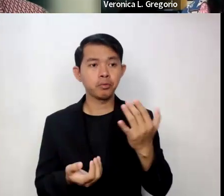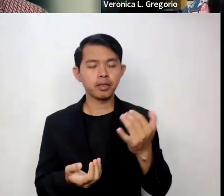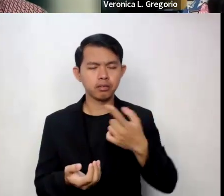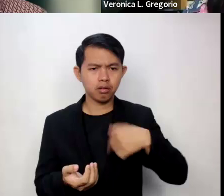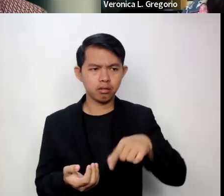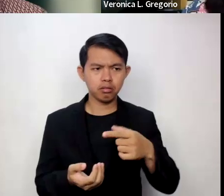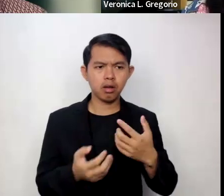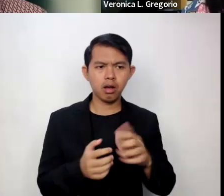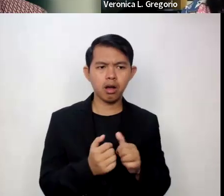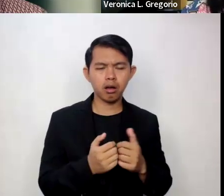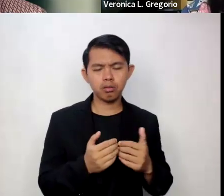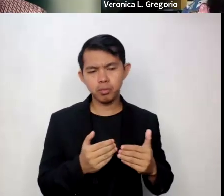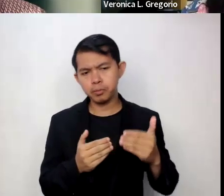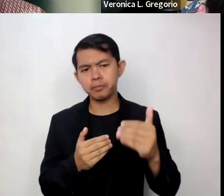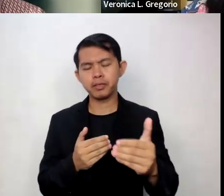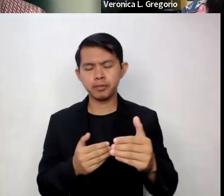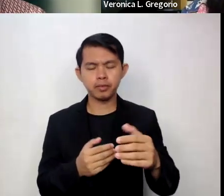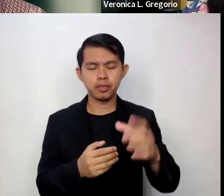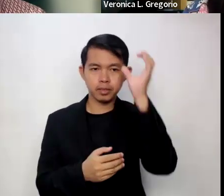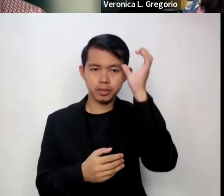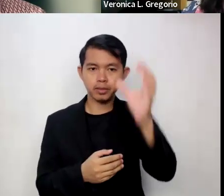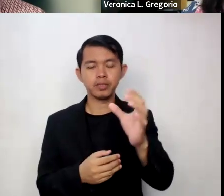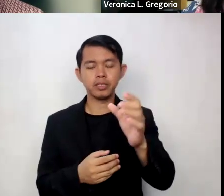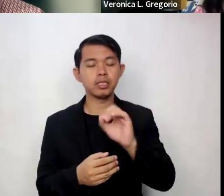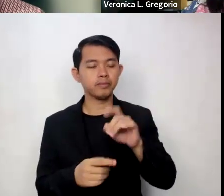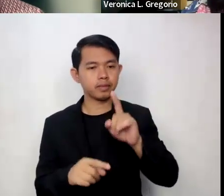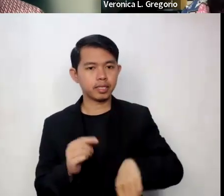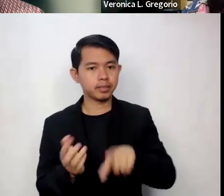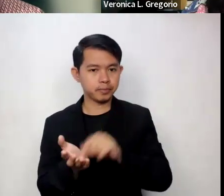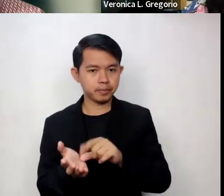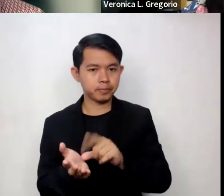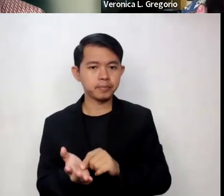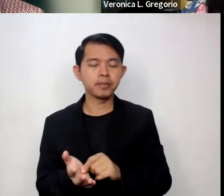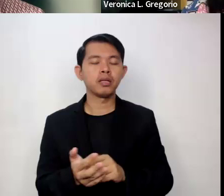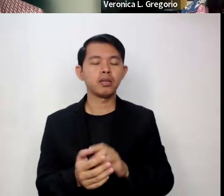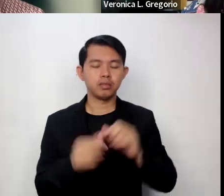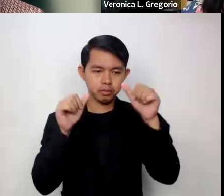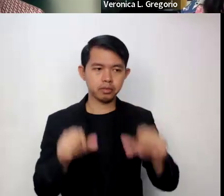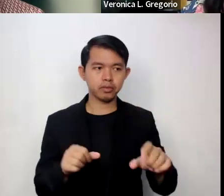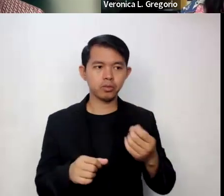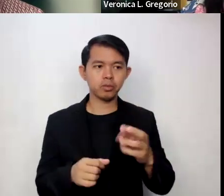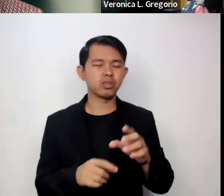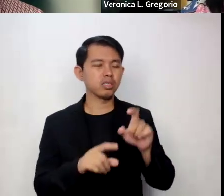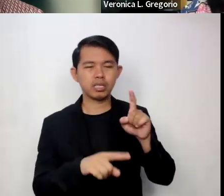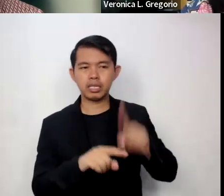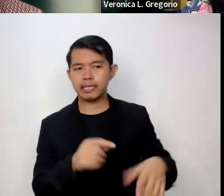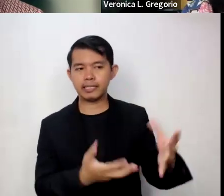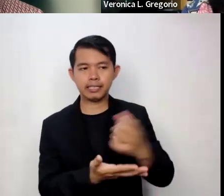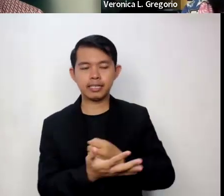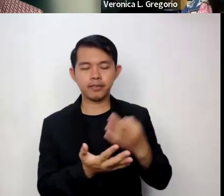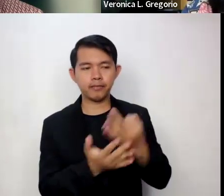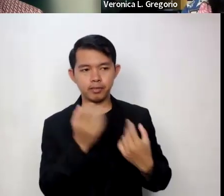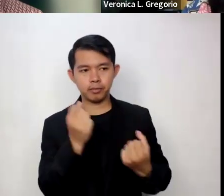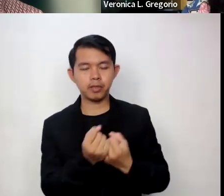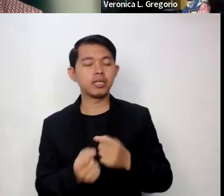forward conceptually if you cannot publish, and before that if you cannot get enough funding? Because if you want to